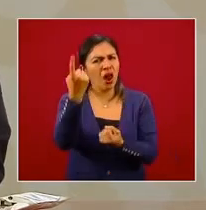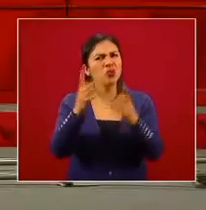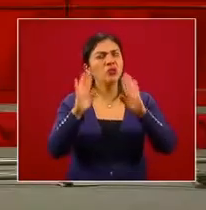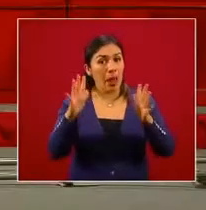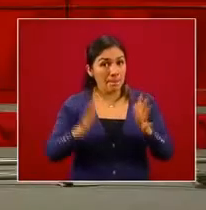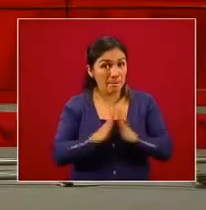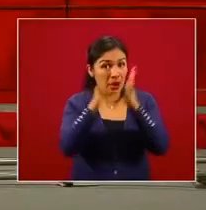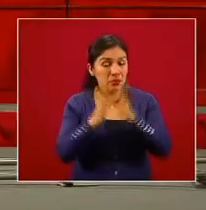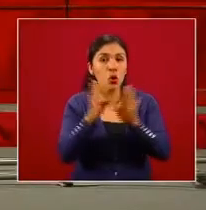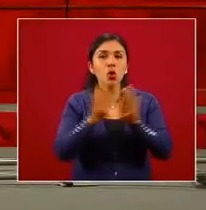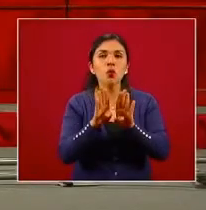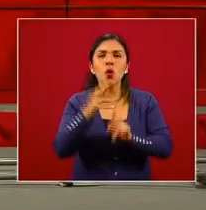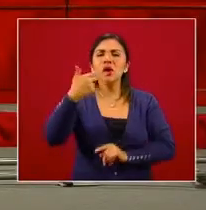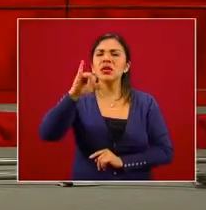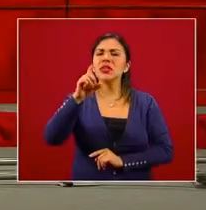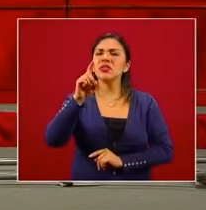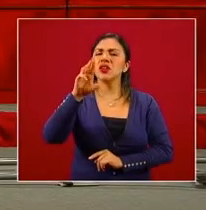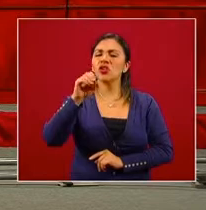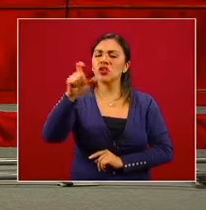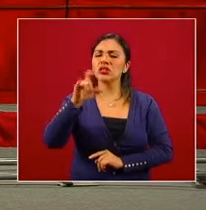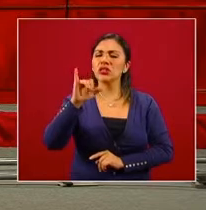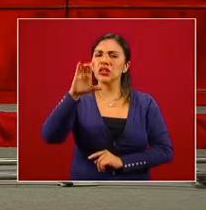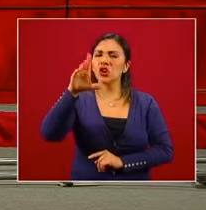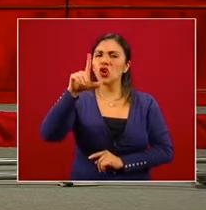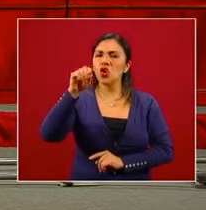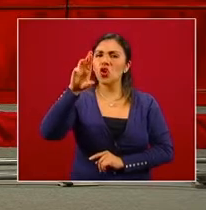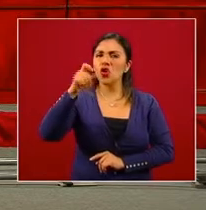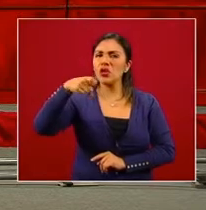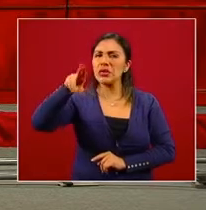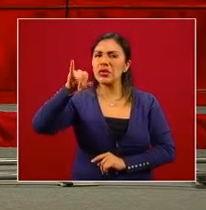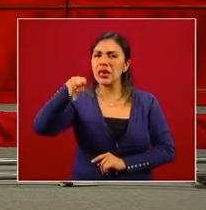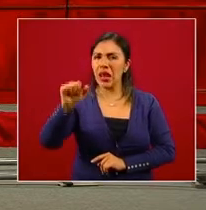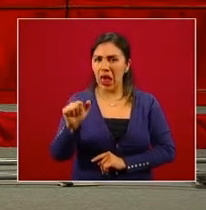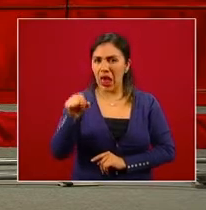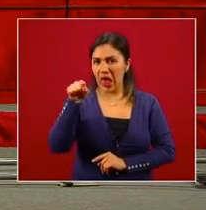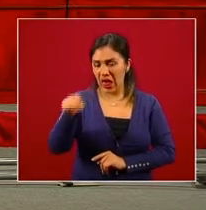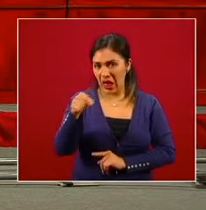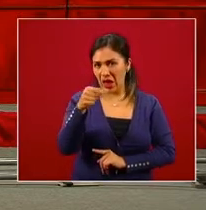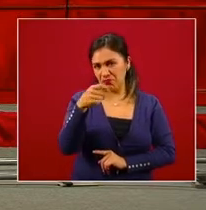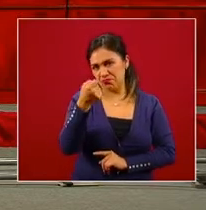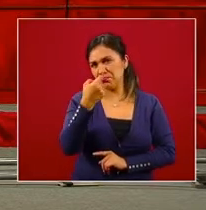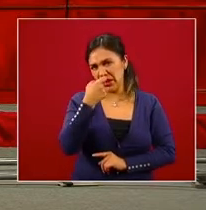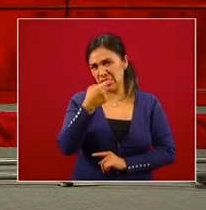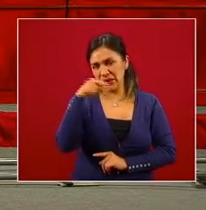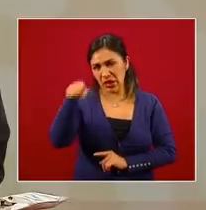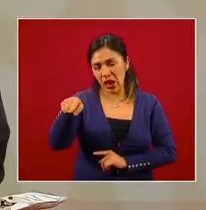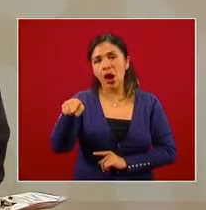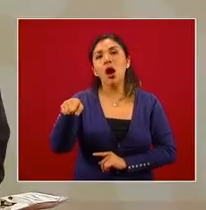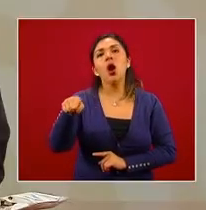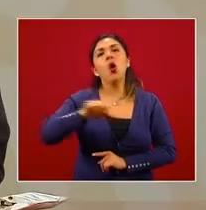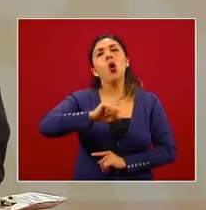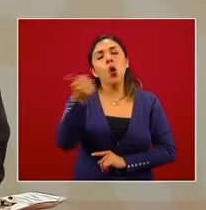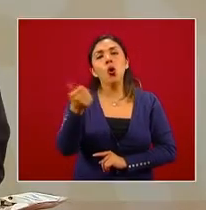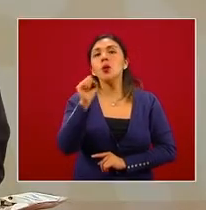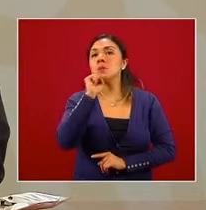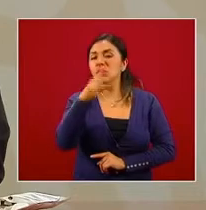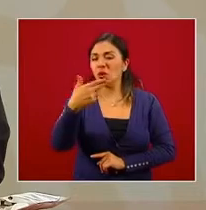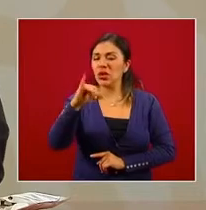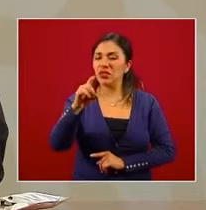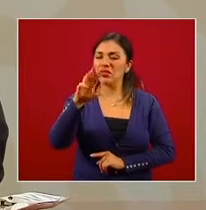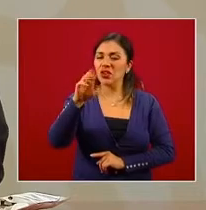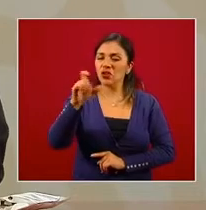participate in this. There were some other tests, like for